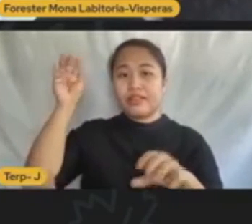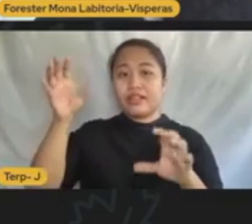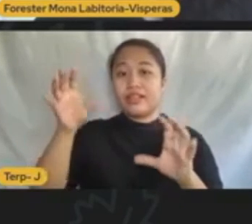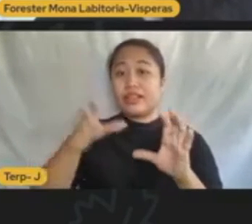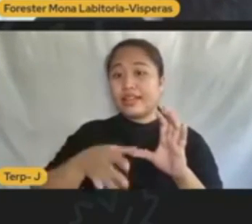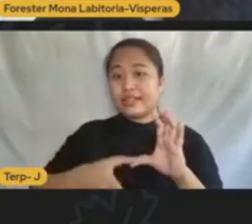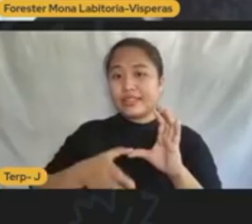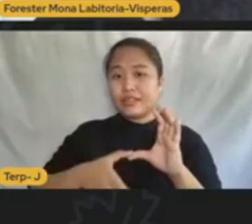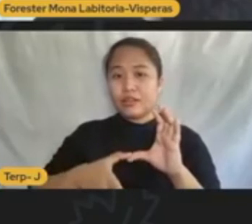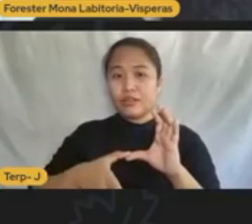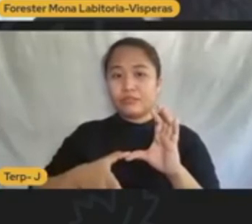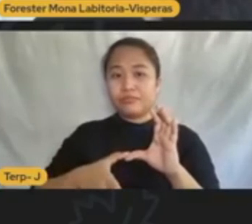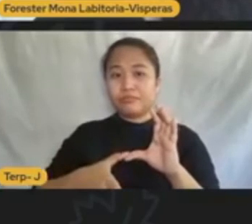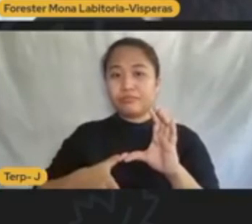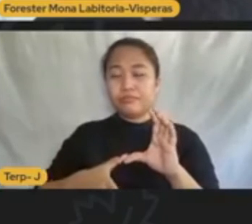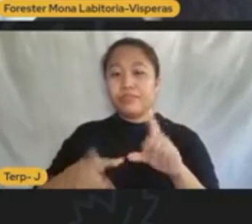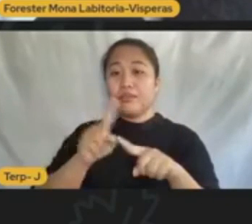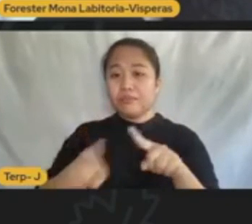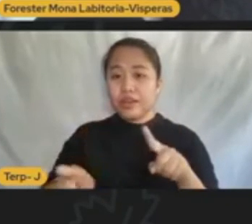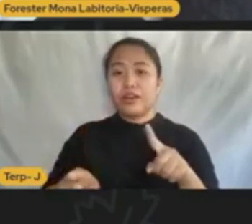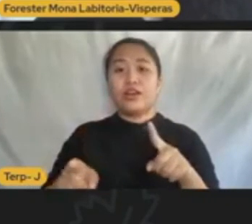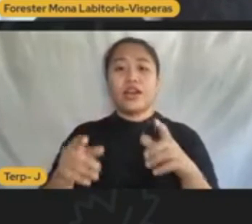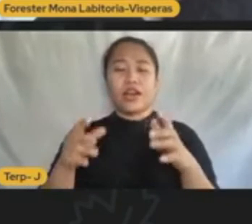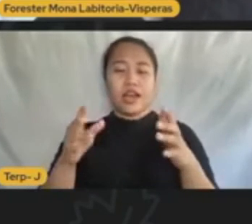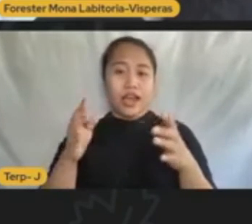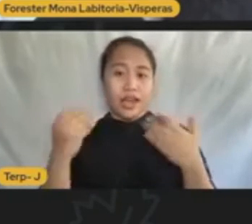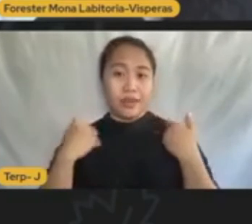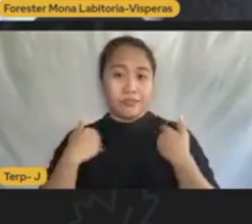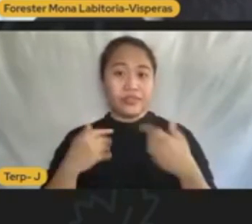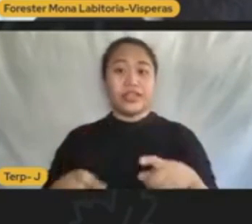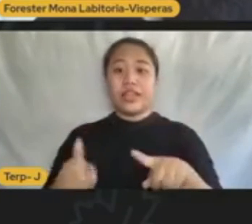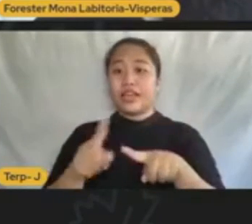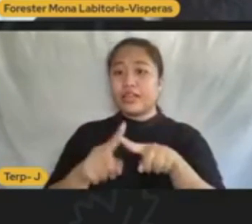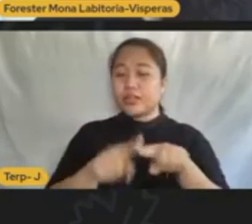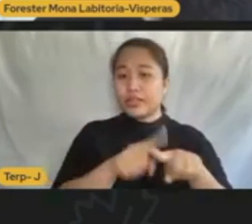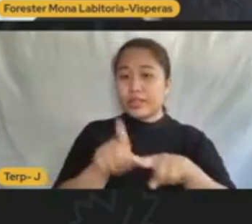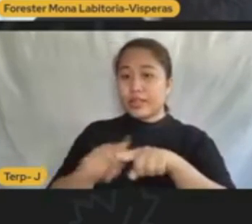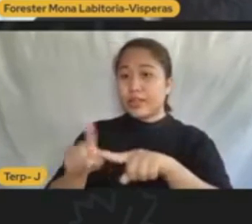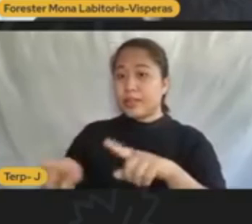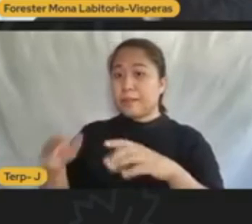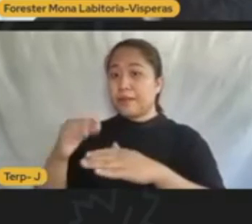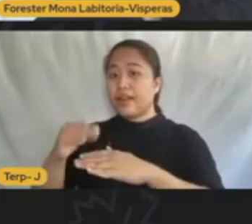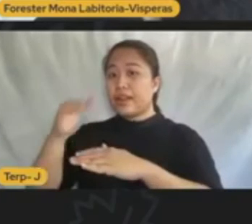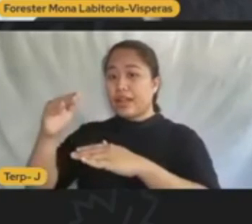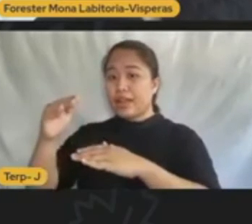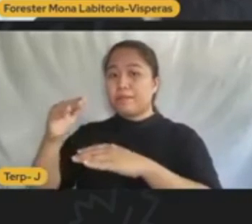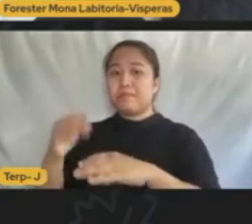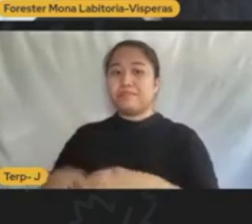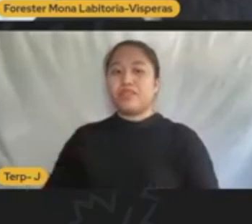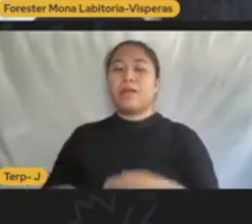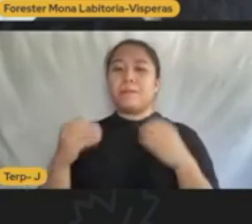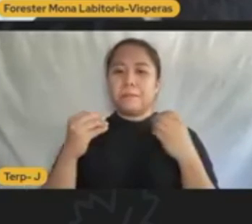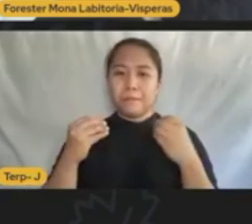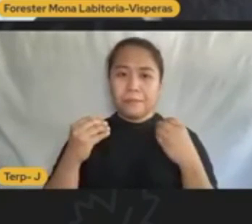there's a mild, moderate, severe, and profound, and about 20% may have very mild disabilities that they